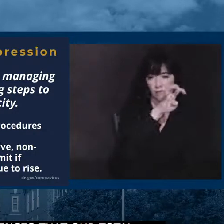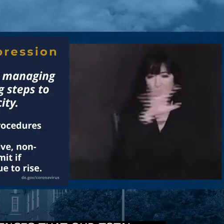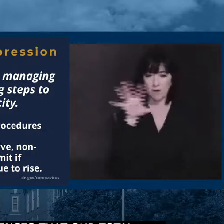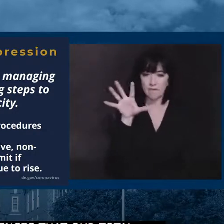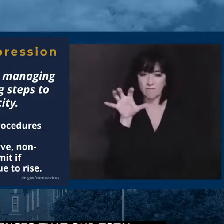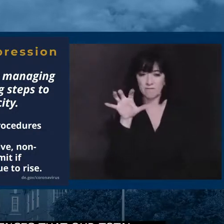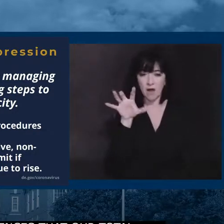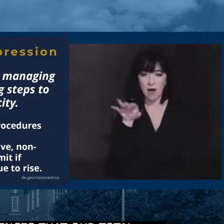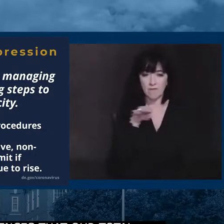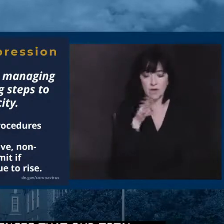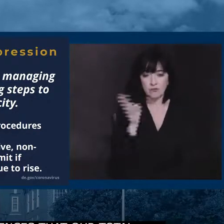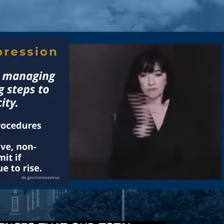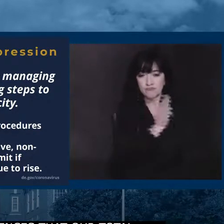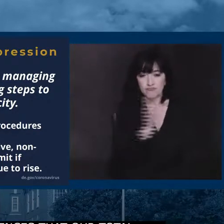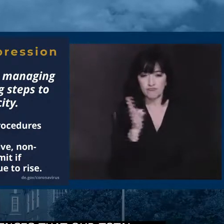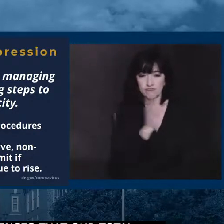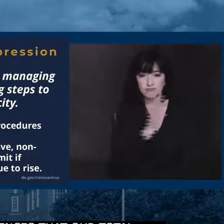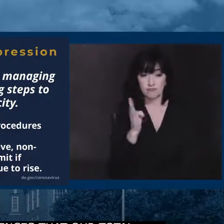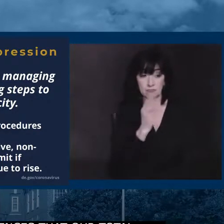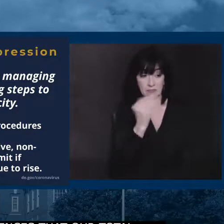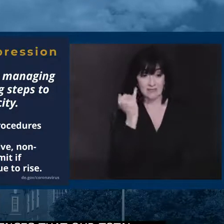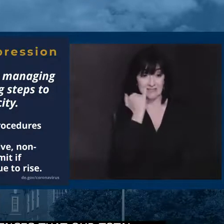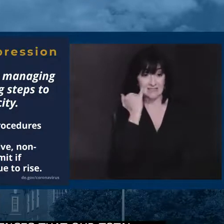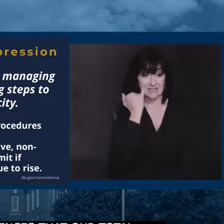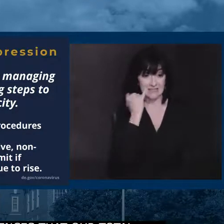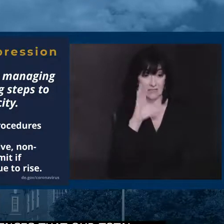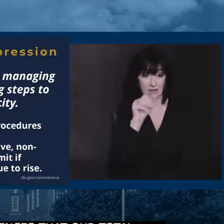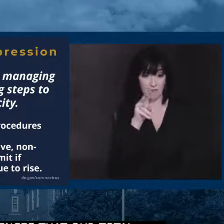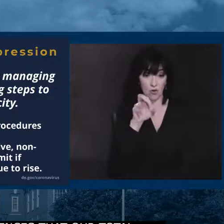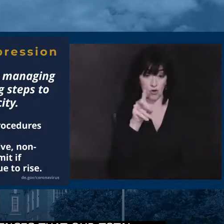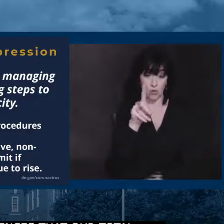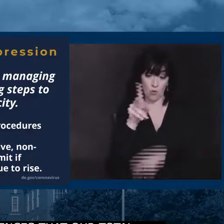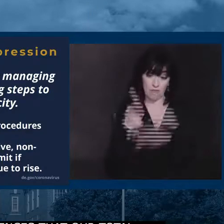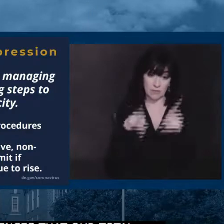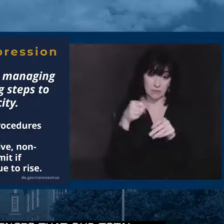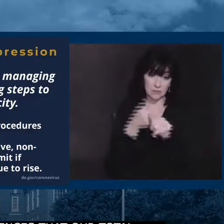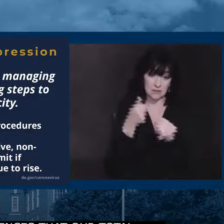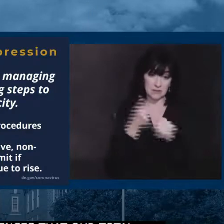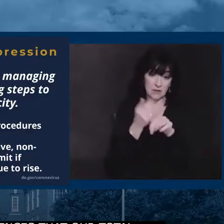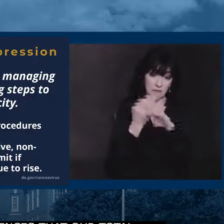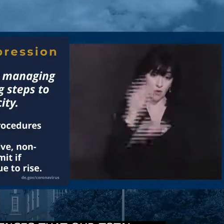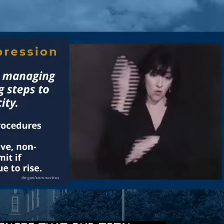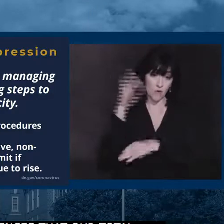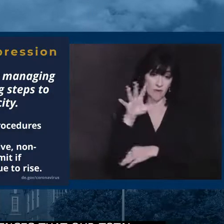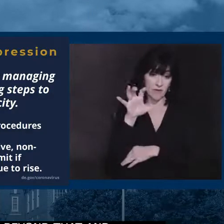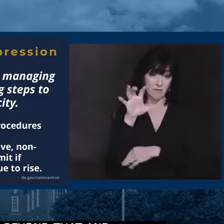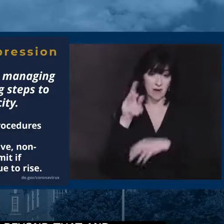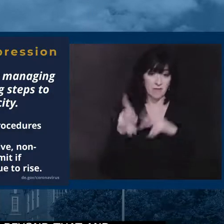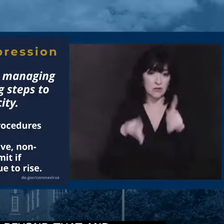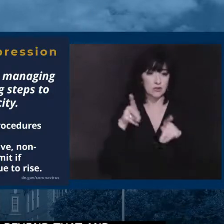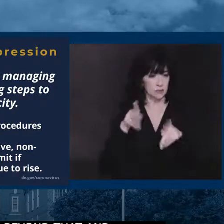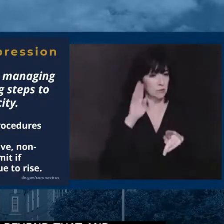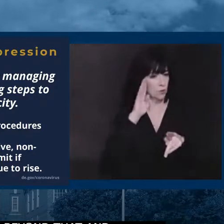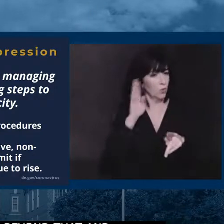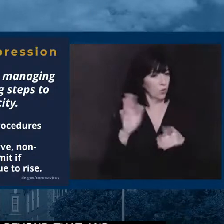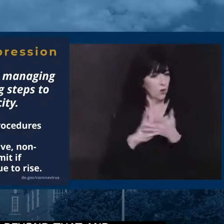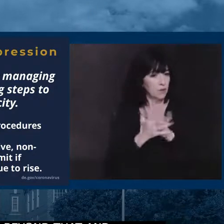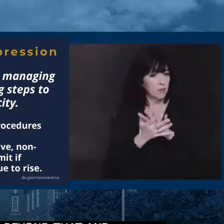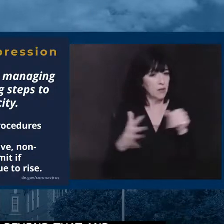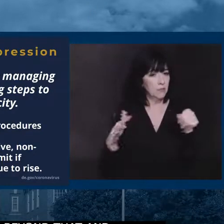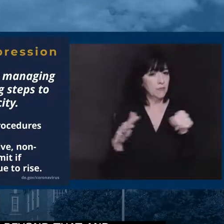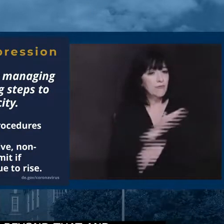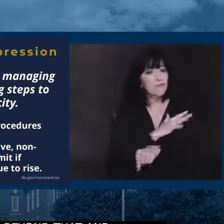that. And obviously the hospitals are opening up other areas in their facilities, not so much for COVID-19